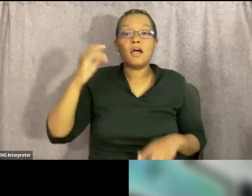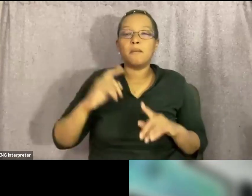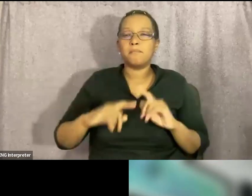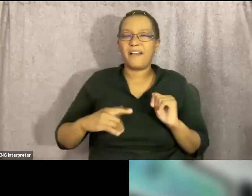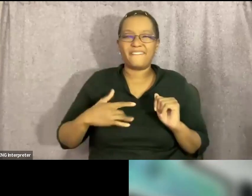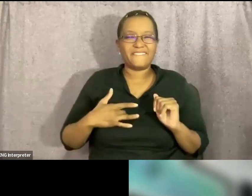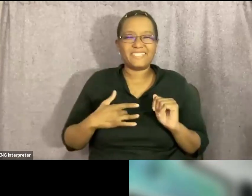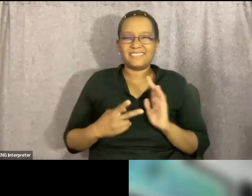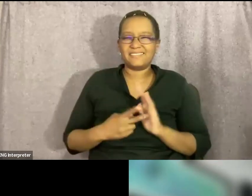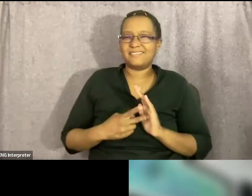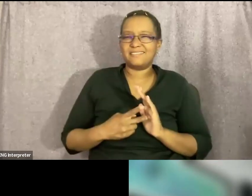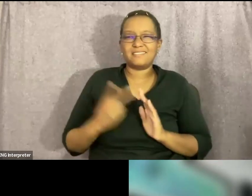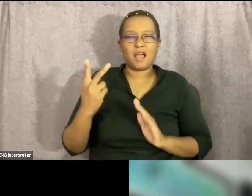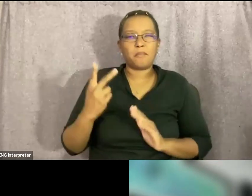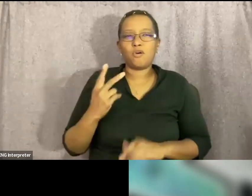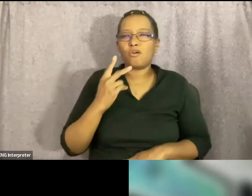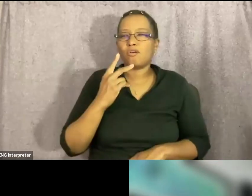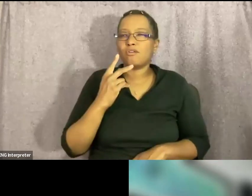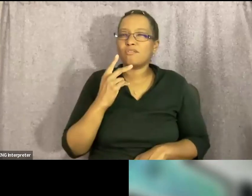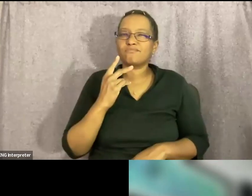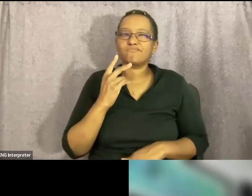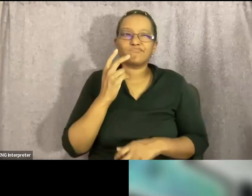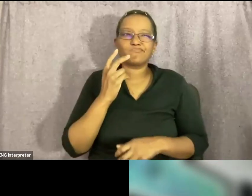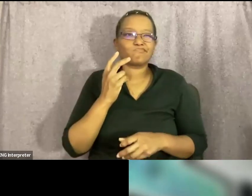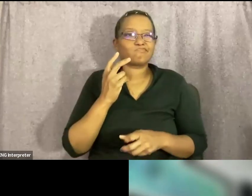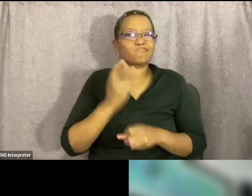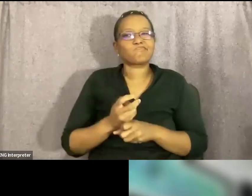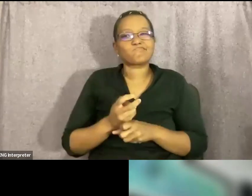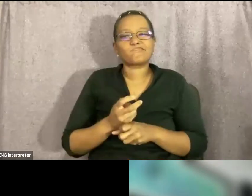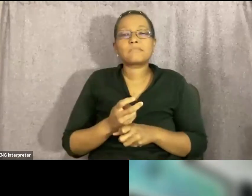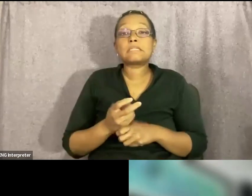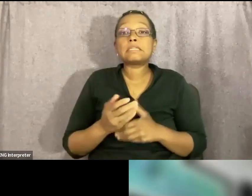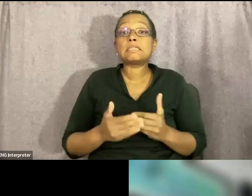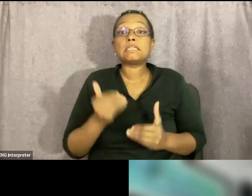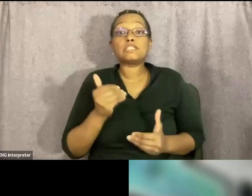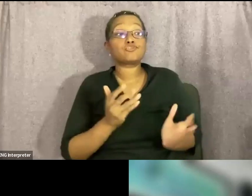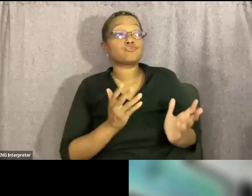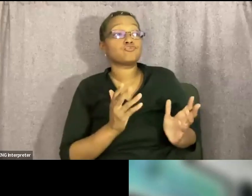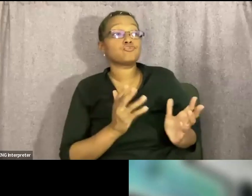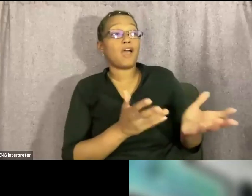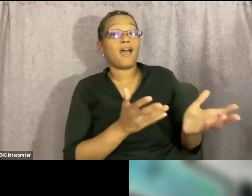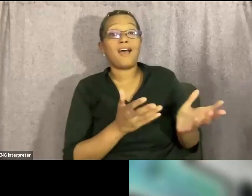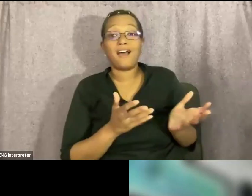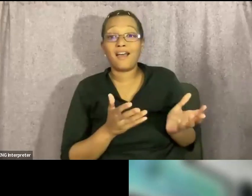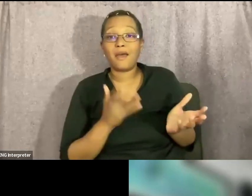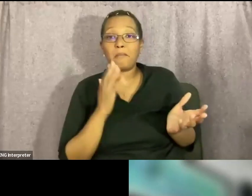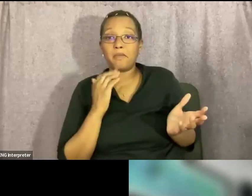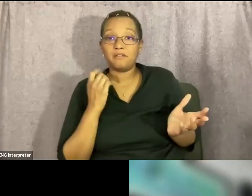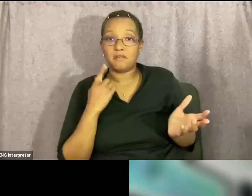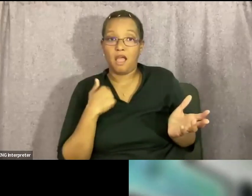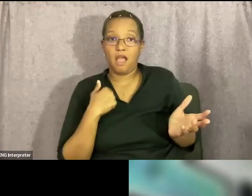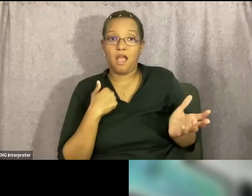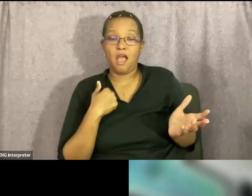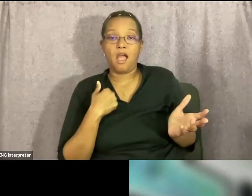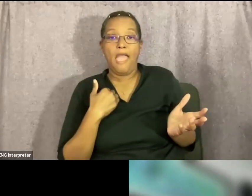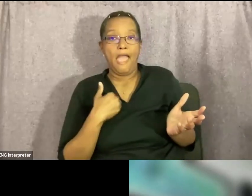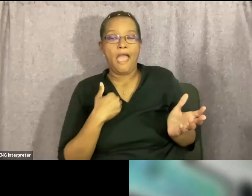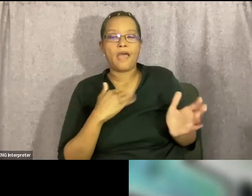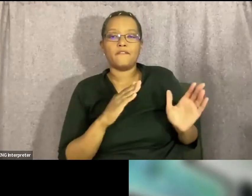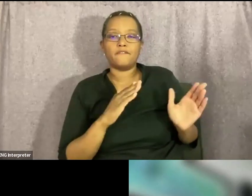to stress this isn't a research project. This is a digital community archive. My hope is that it is